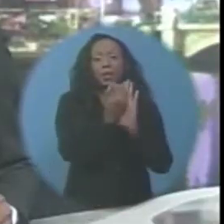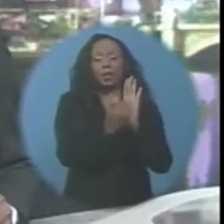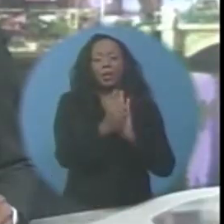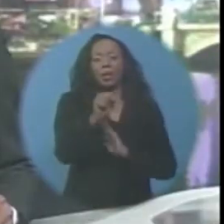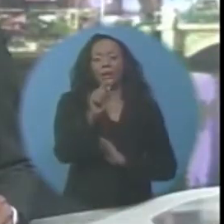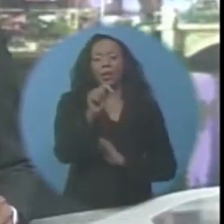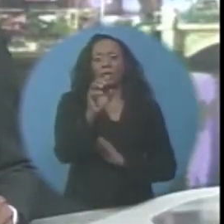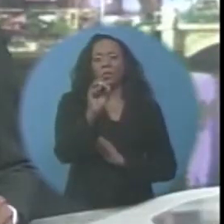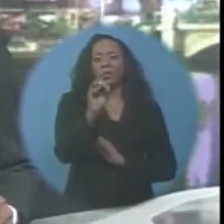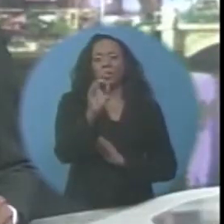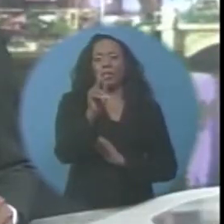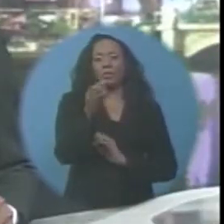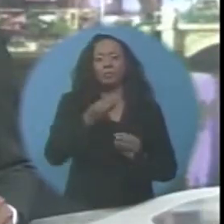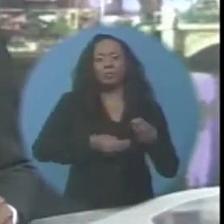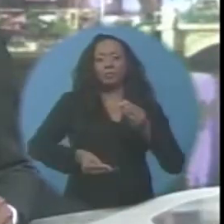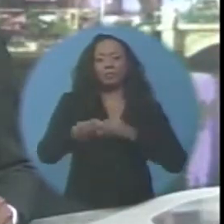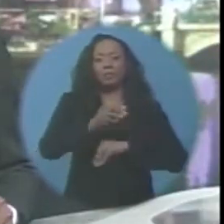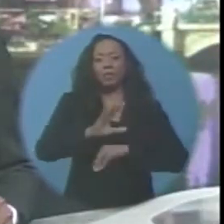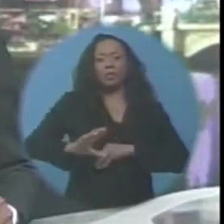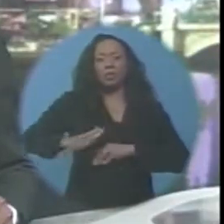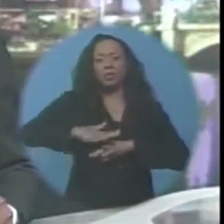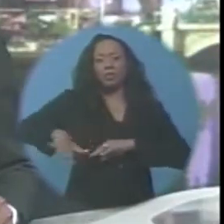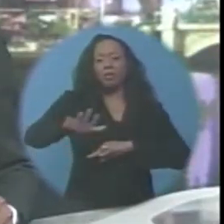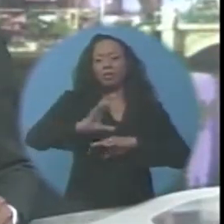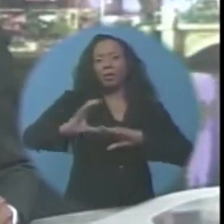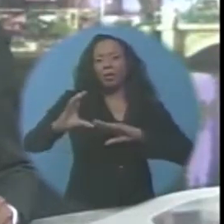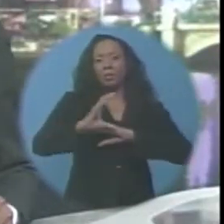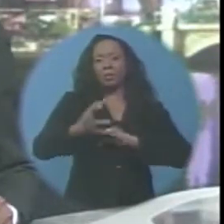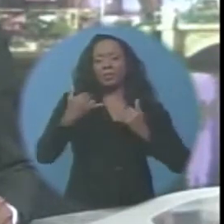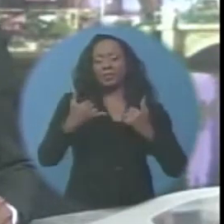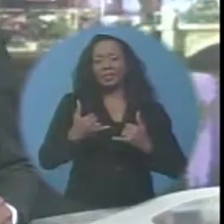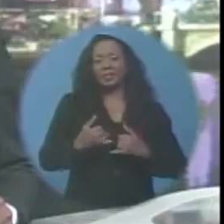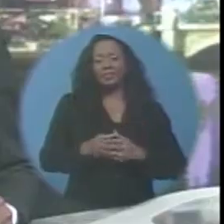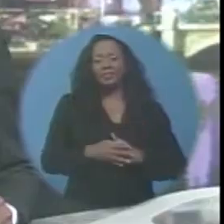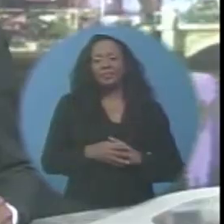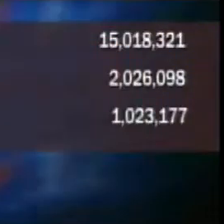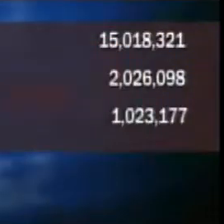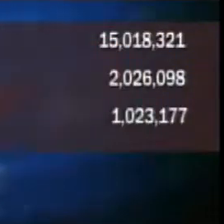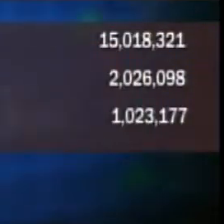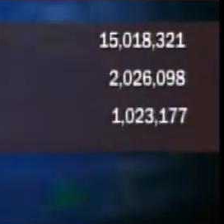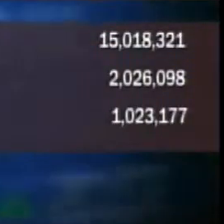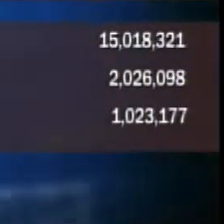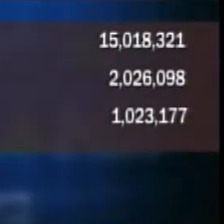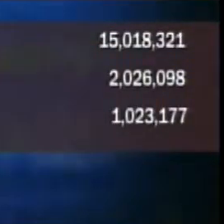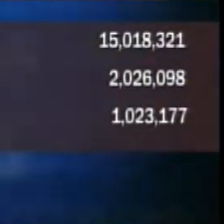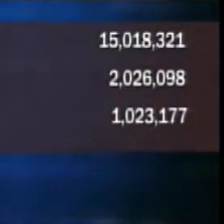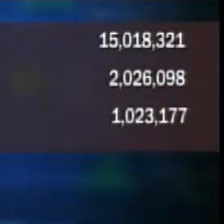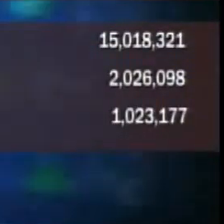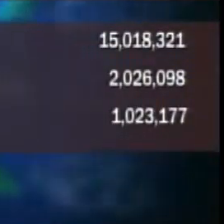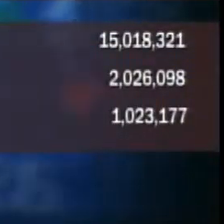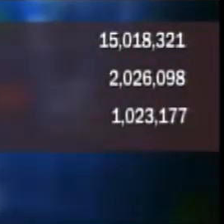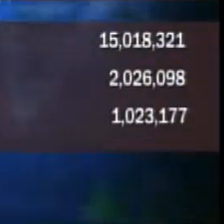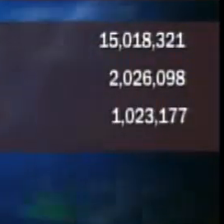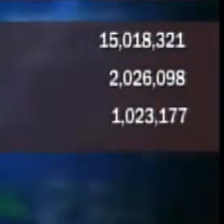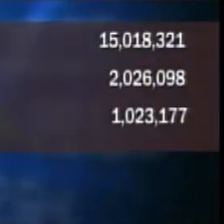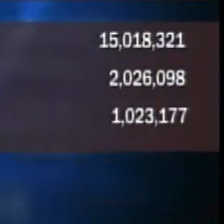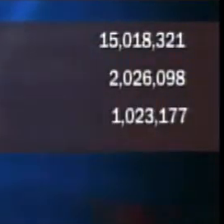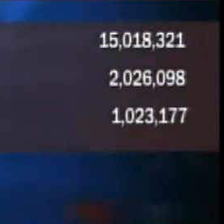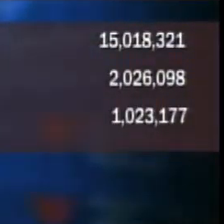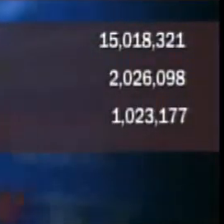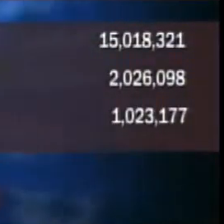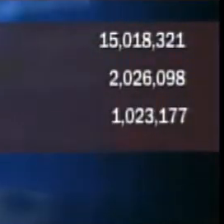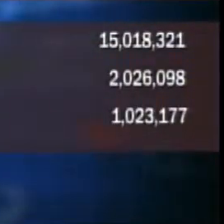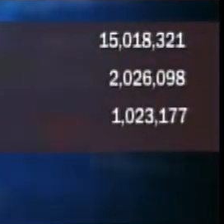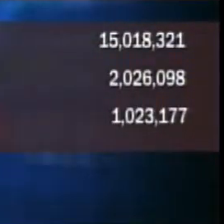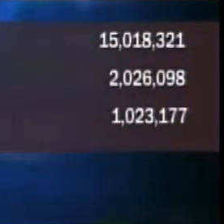take a look at how stocks traded on selected exchanges across the region. Get started in Jamaica, where the Jamaica Stock Exchange was the